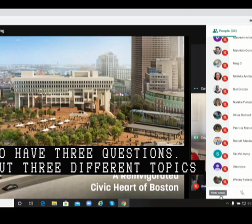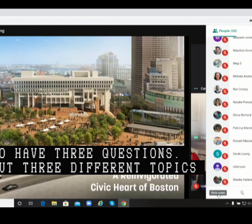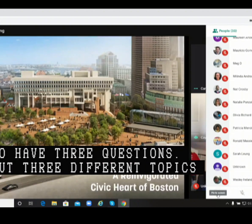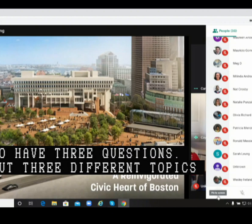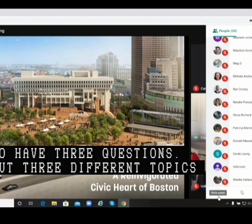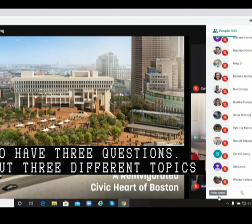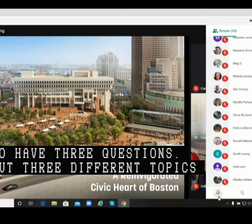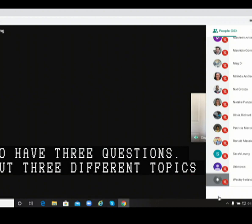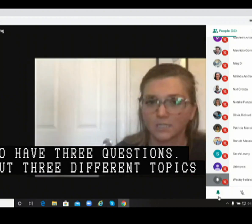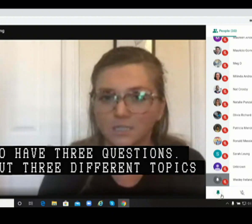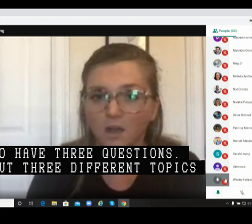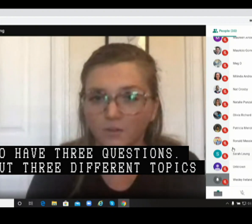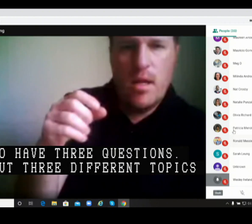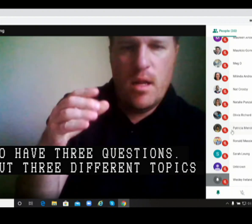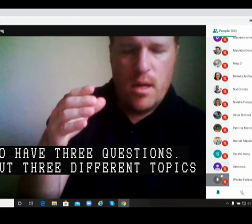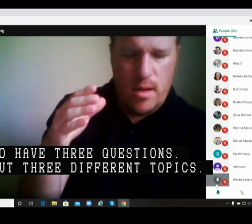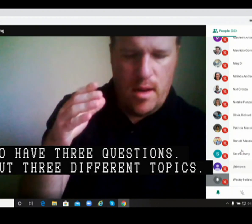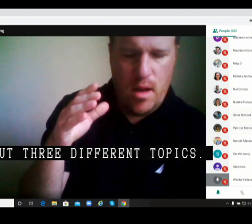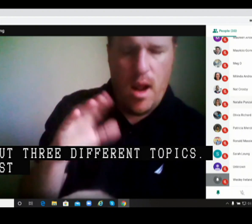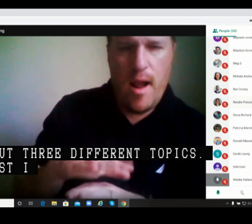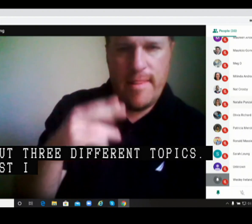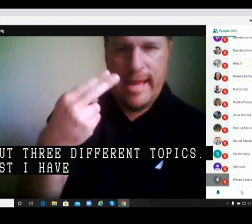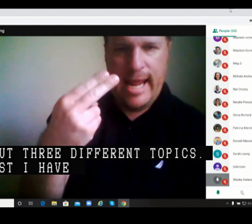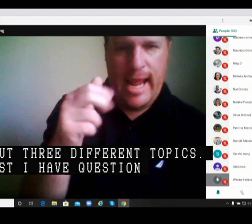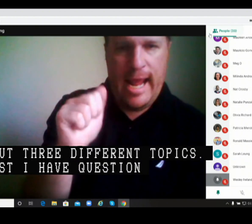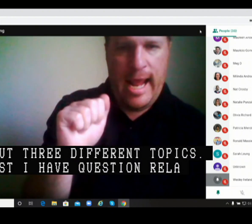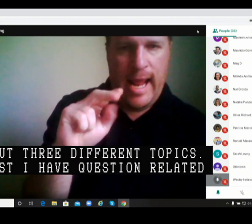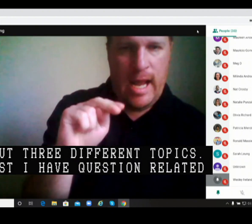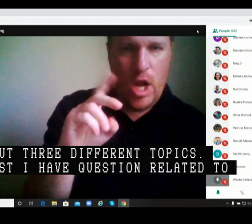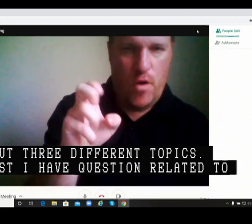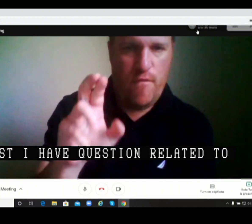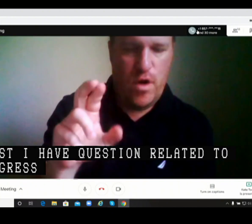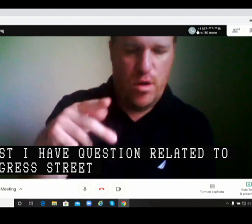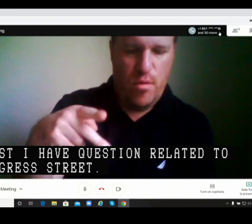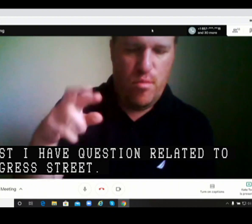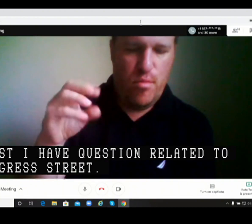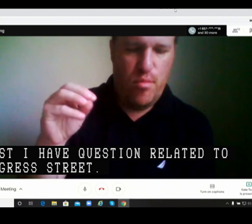So first, I just have a question related to Congress Street